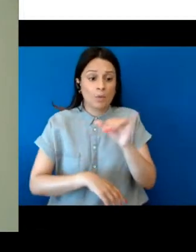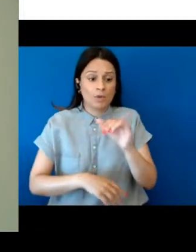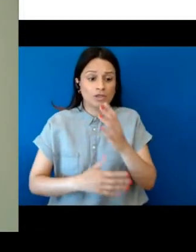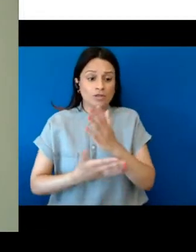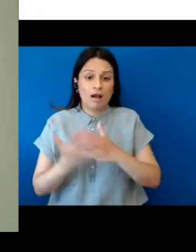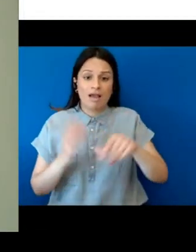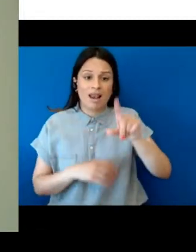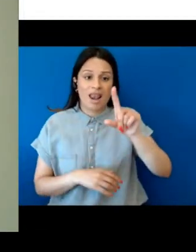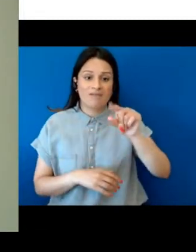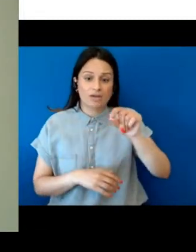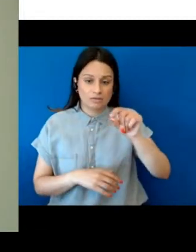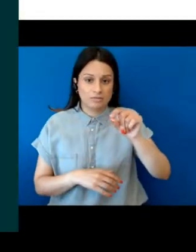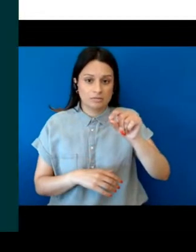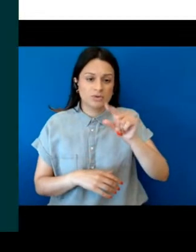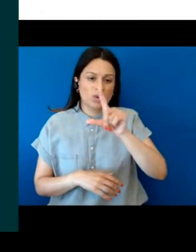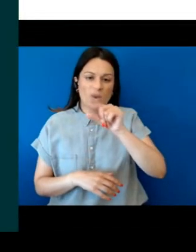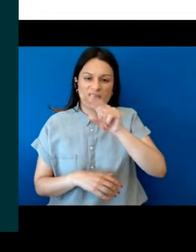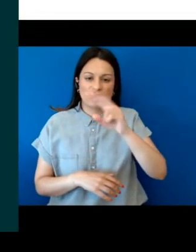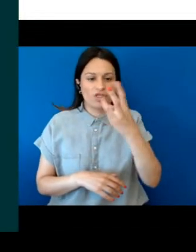11:30. Thank you.